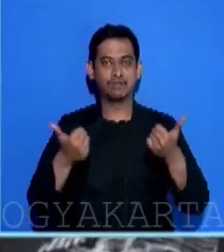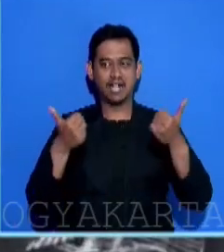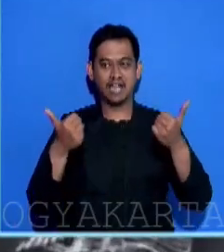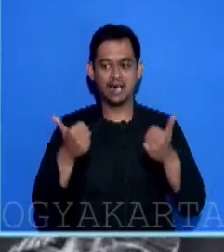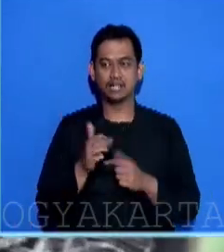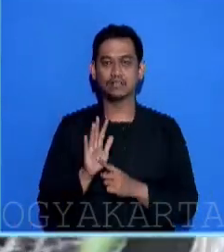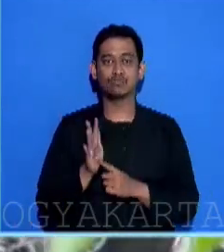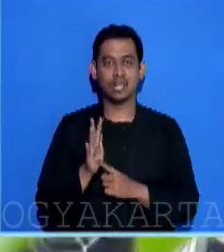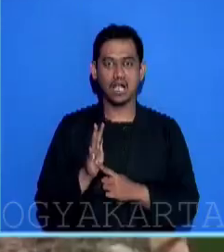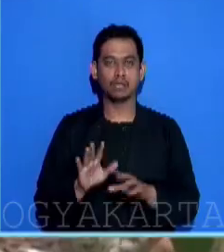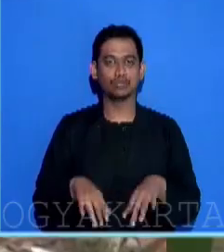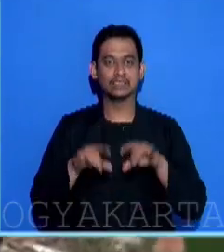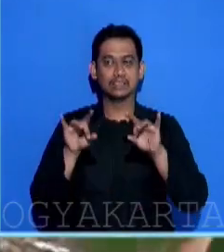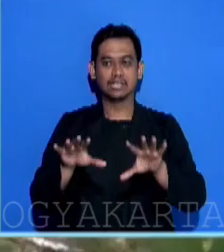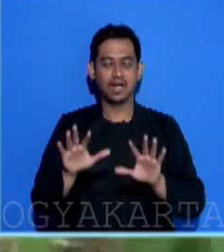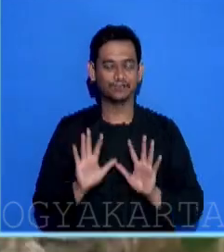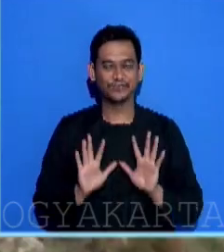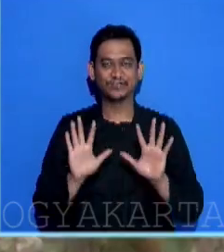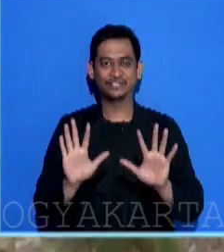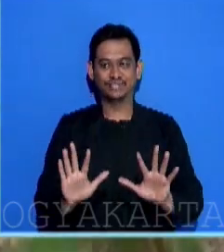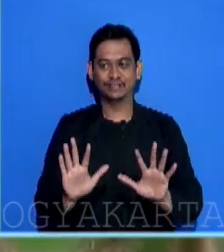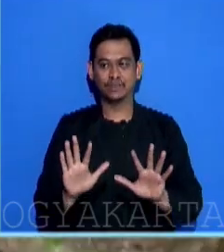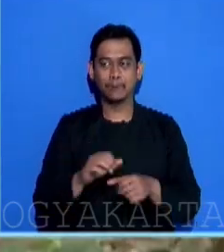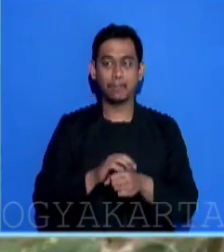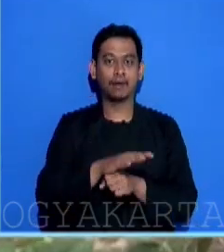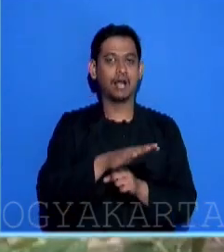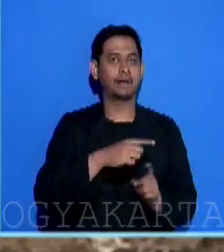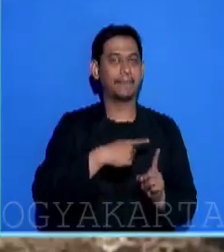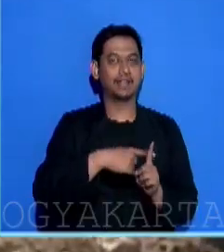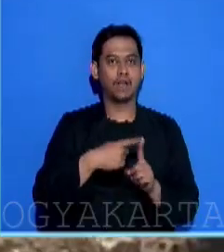mahasiswa asal Australia tersebut dinilai memberi dampak positif bagi sektor pariwisata.